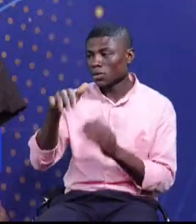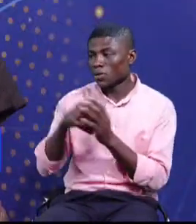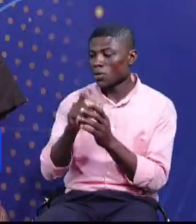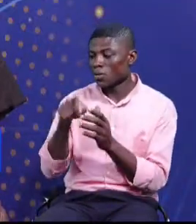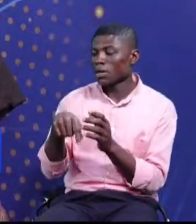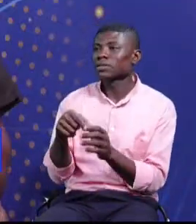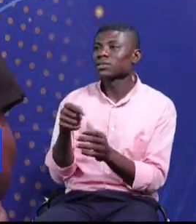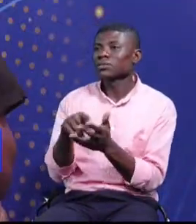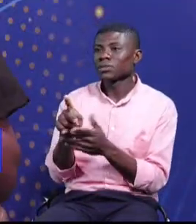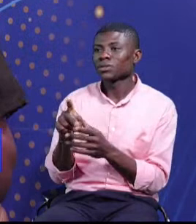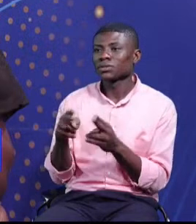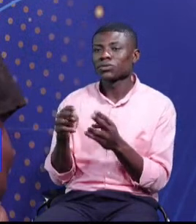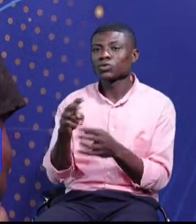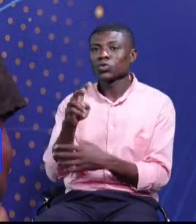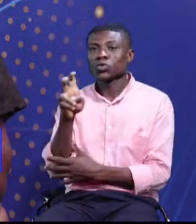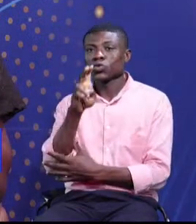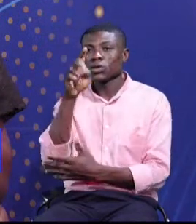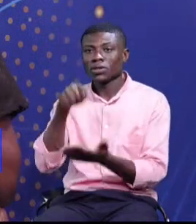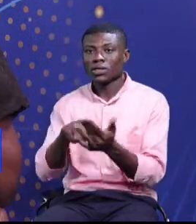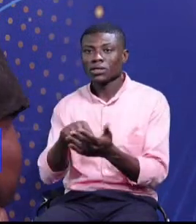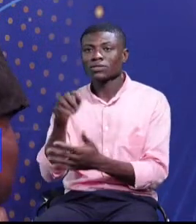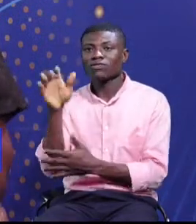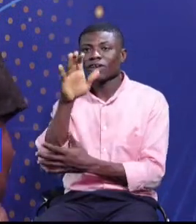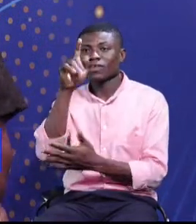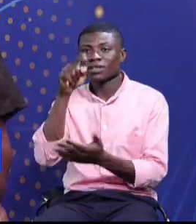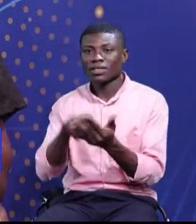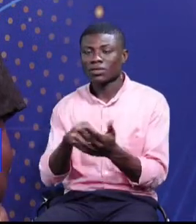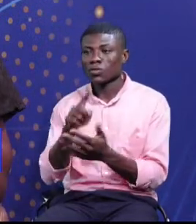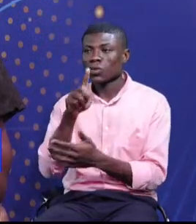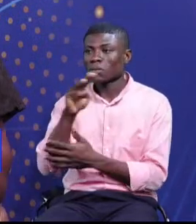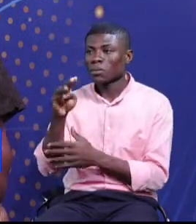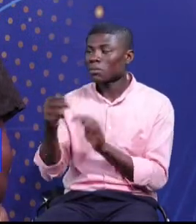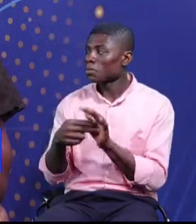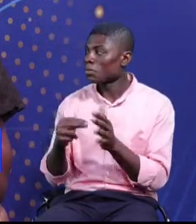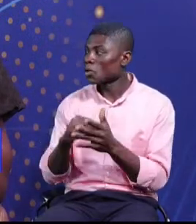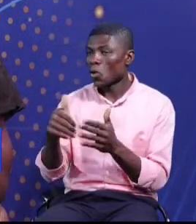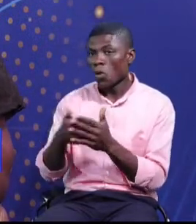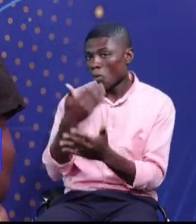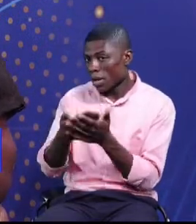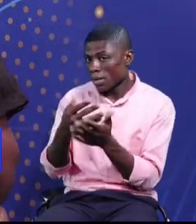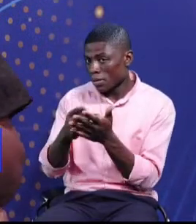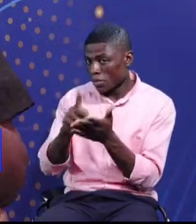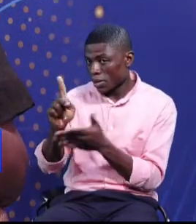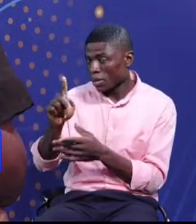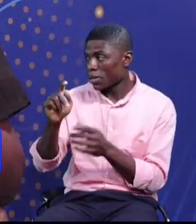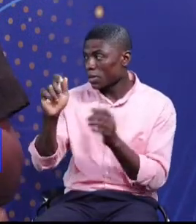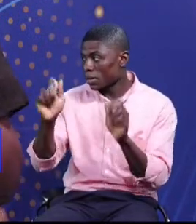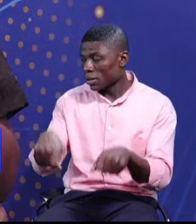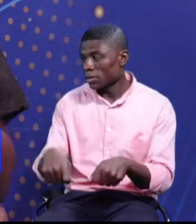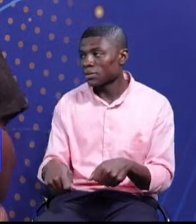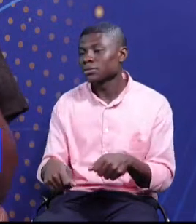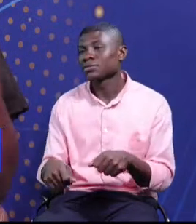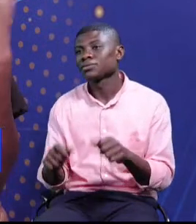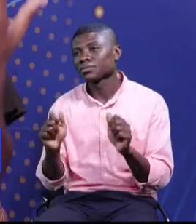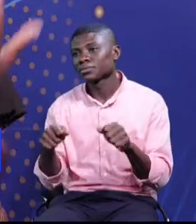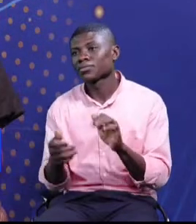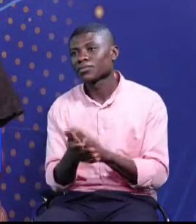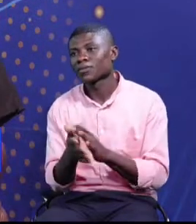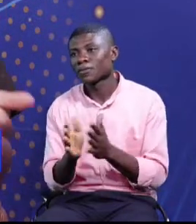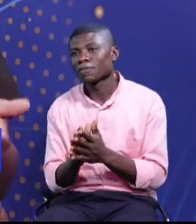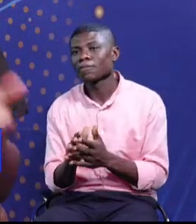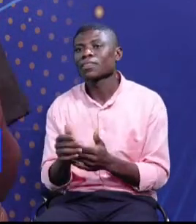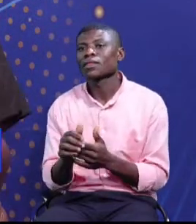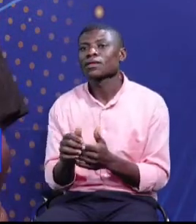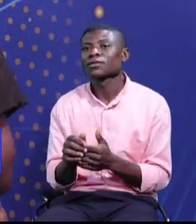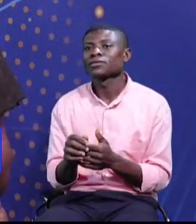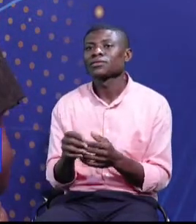make, so the 200,000, 500,000, 1 million, it doesn't necessarily have to be cash. Yeah, of it course. could be in, you in know, kind, your